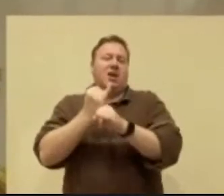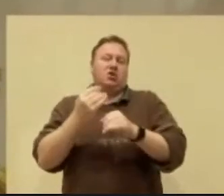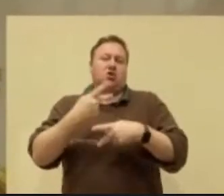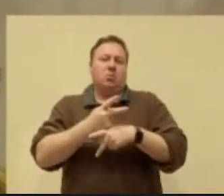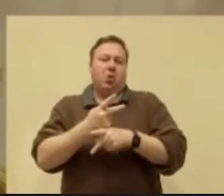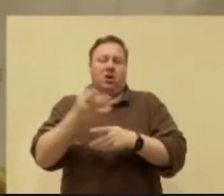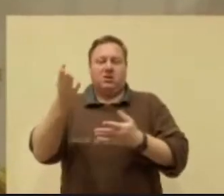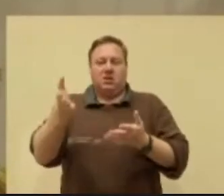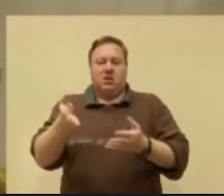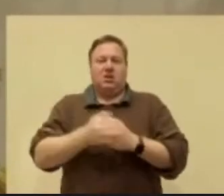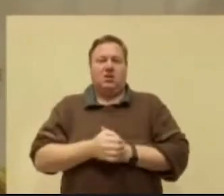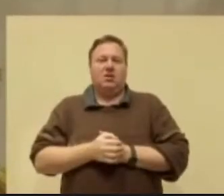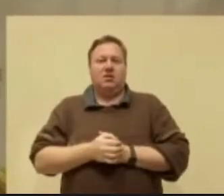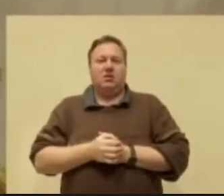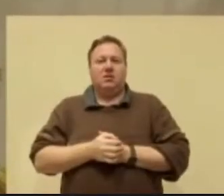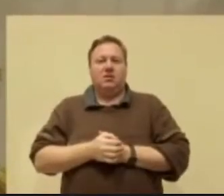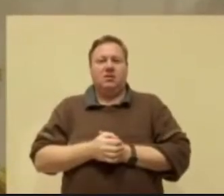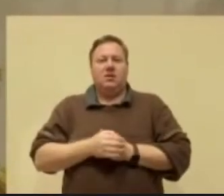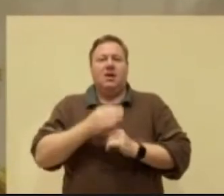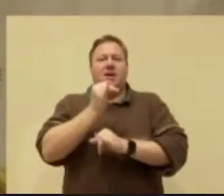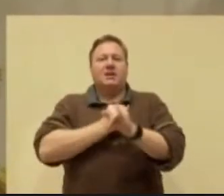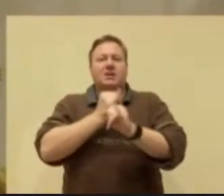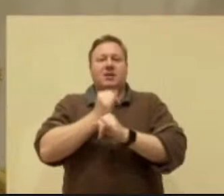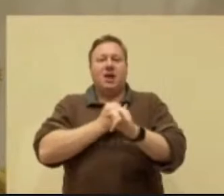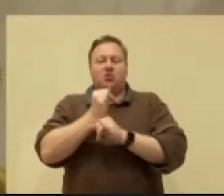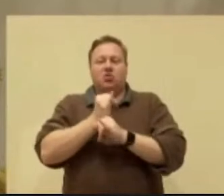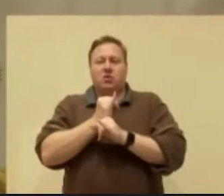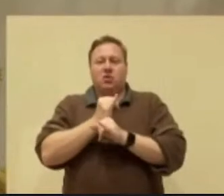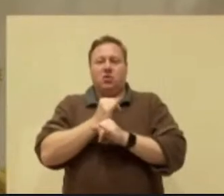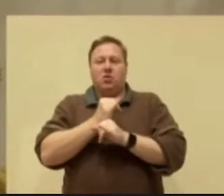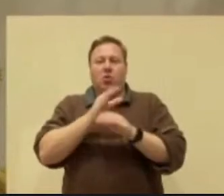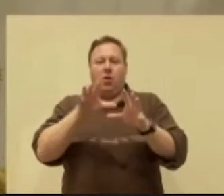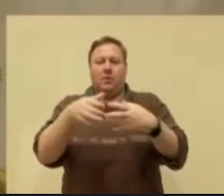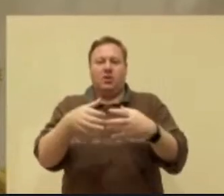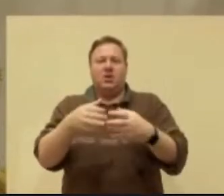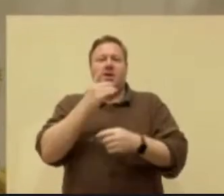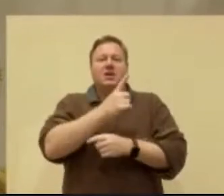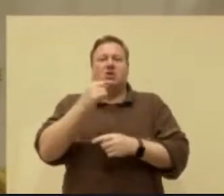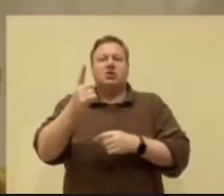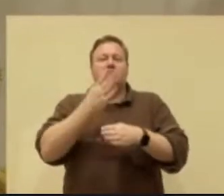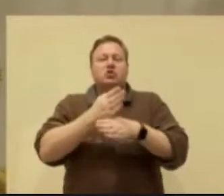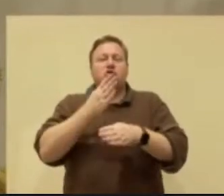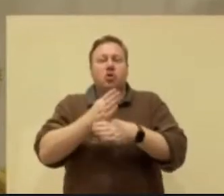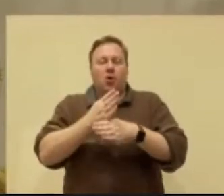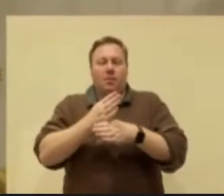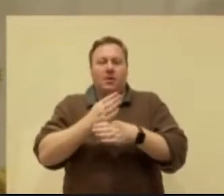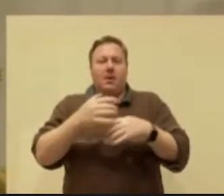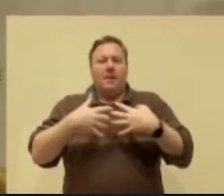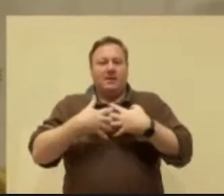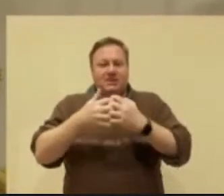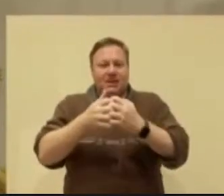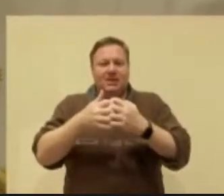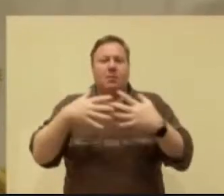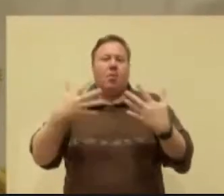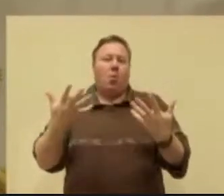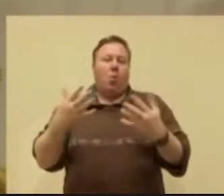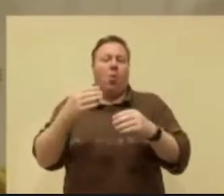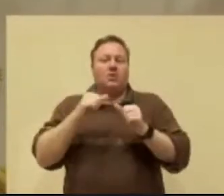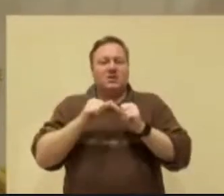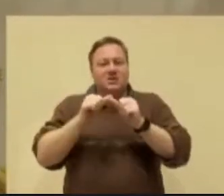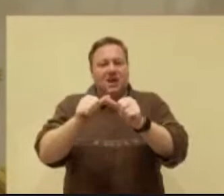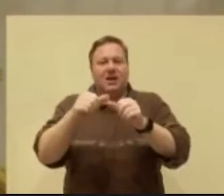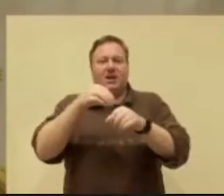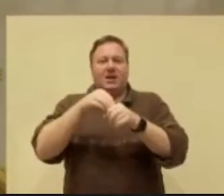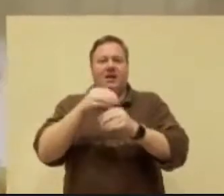development corporation for every job created or sustained in the manufacturing industry